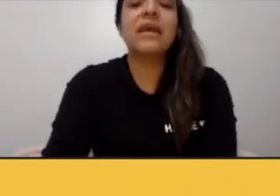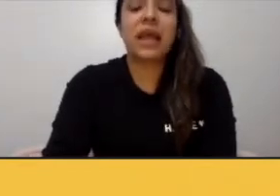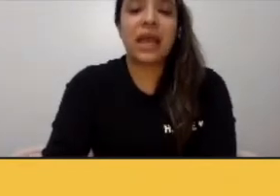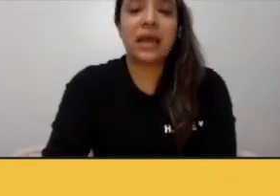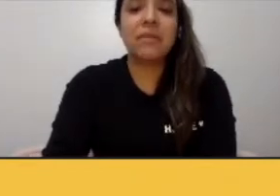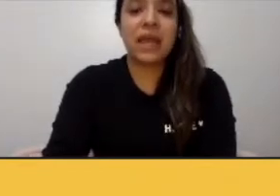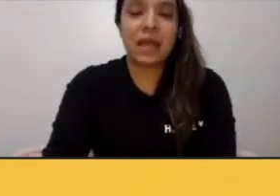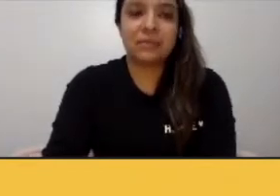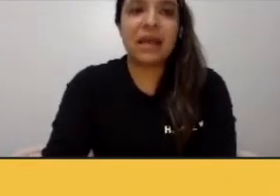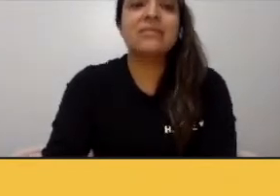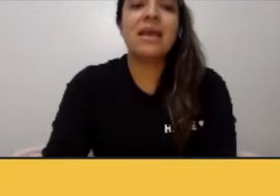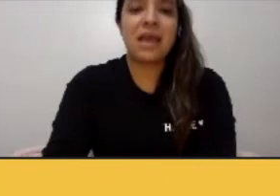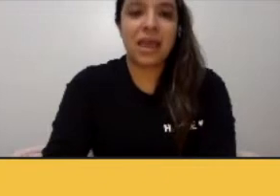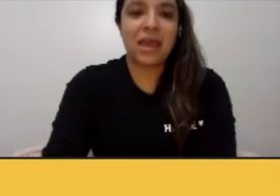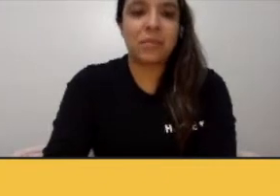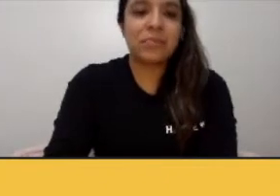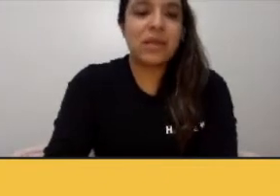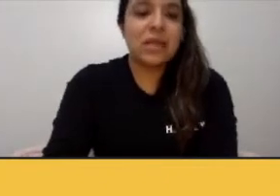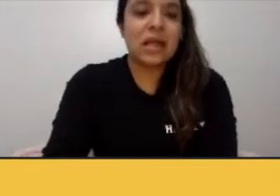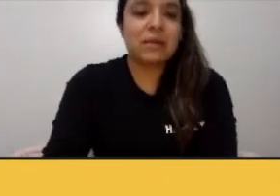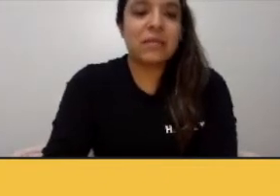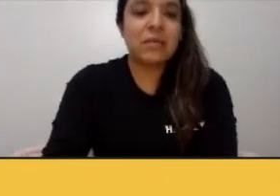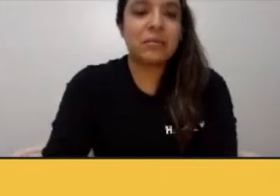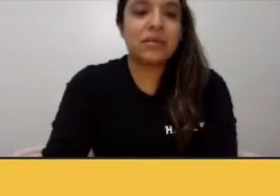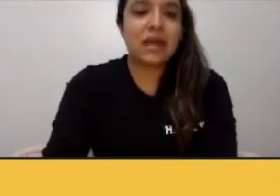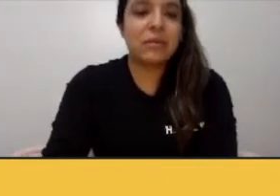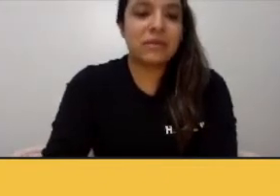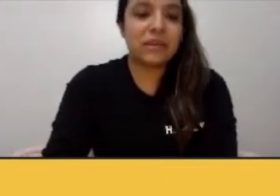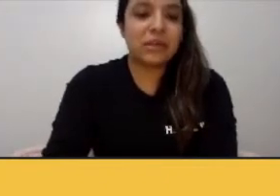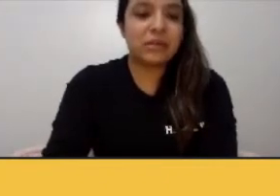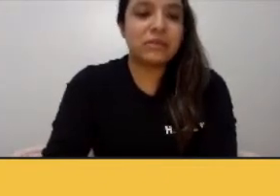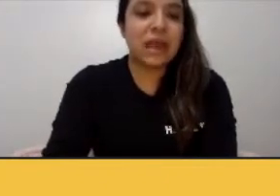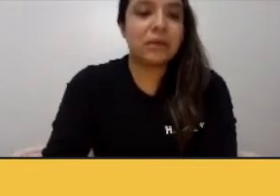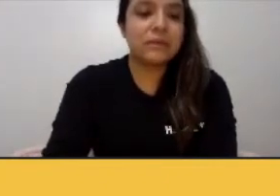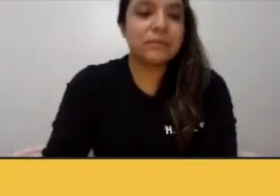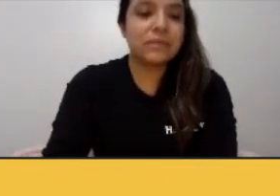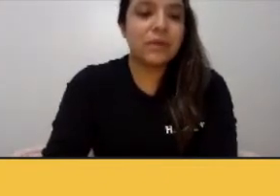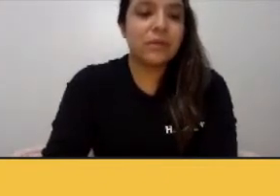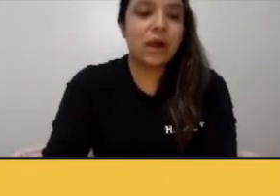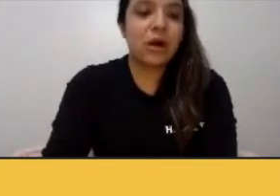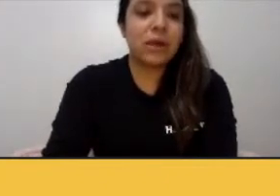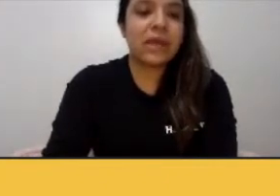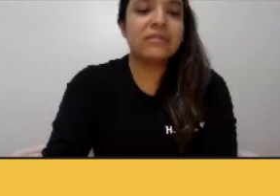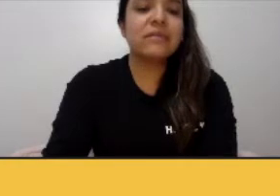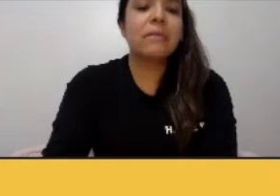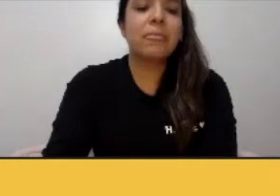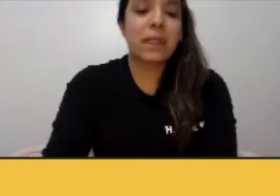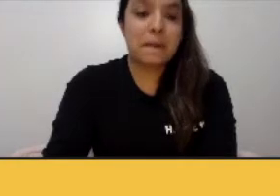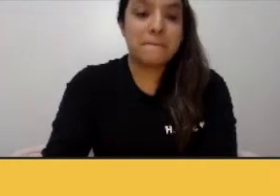says am. A-M says am. Now remember, we said when we see a glue sound, we